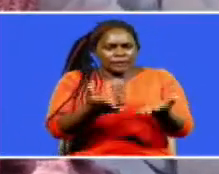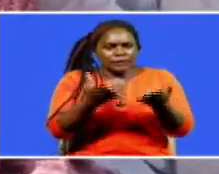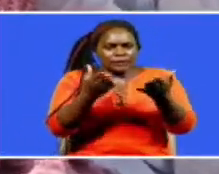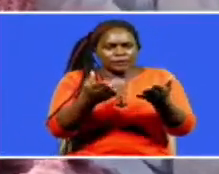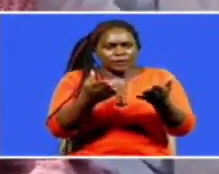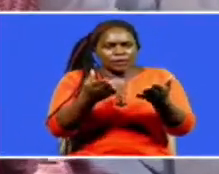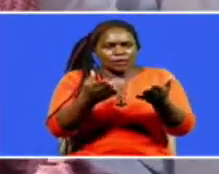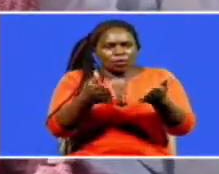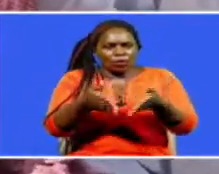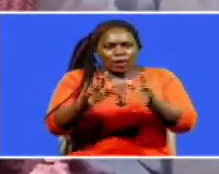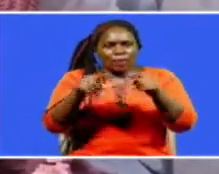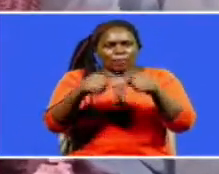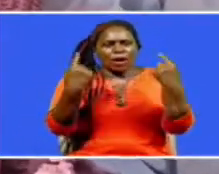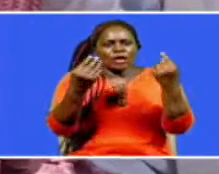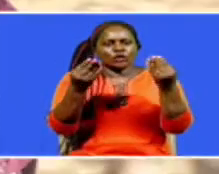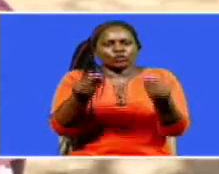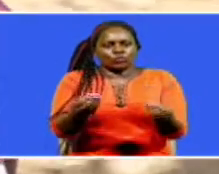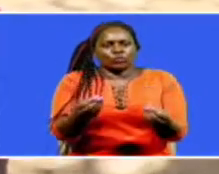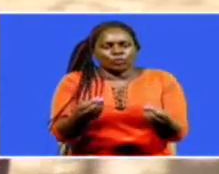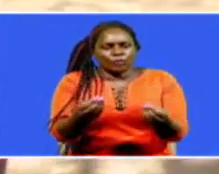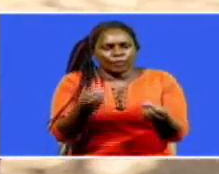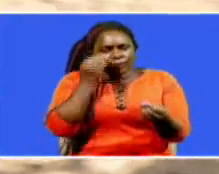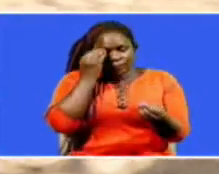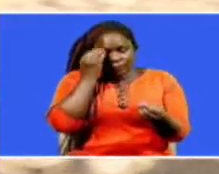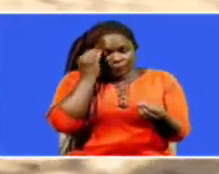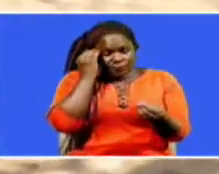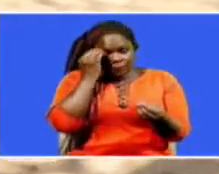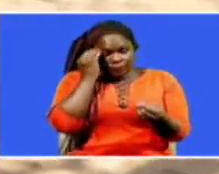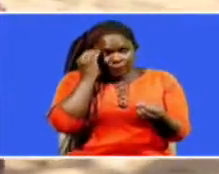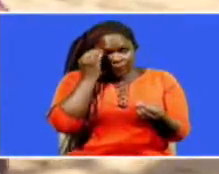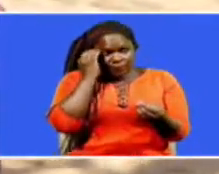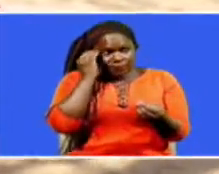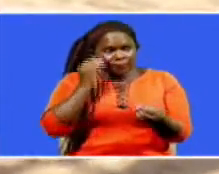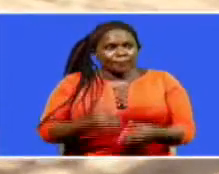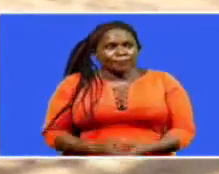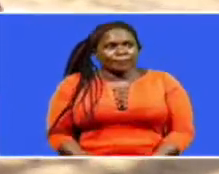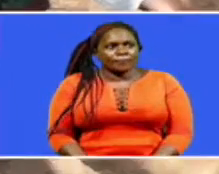form of alternative dispute resolution.